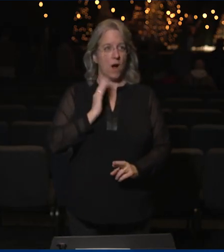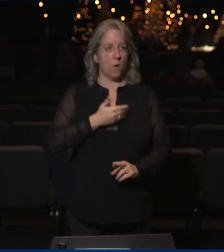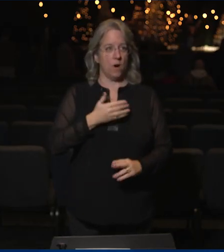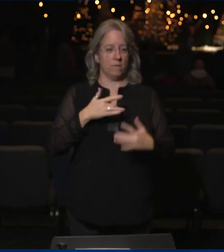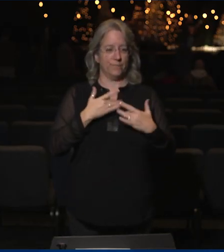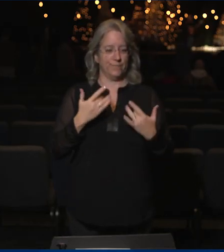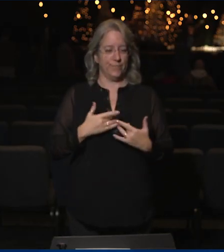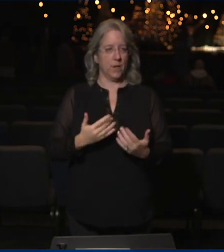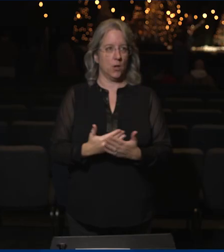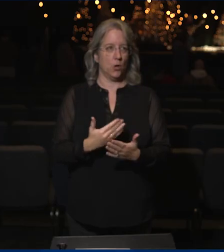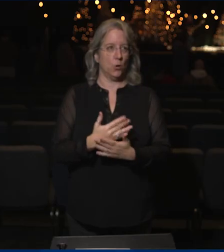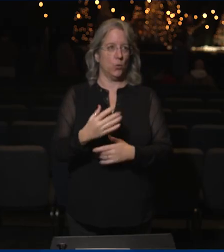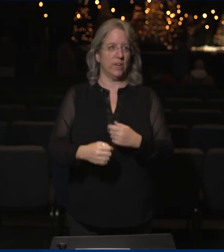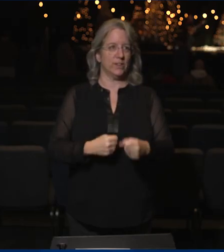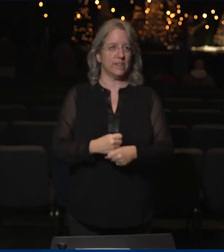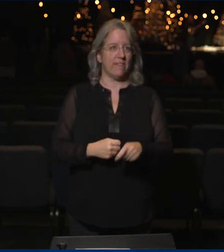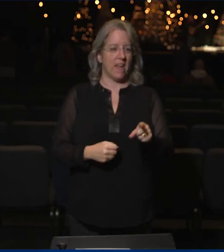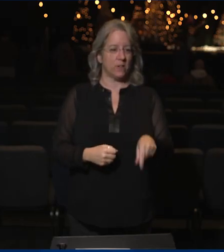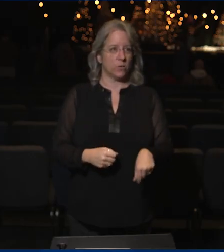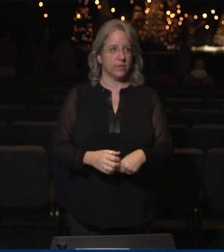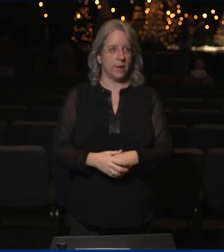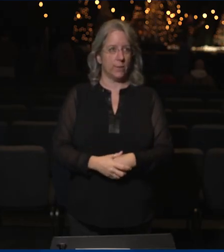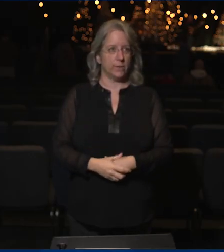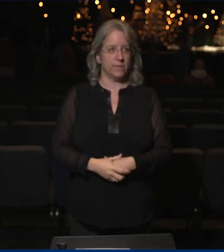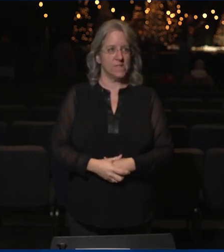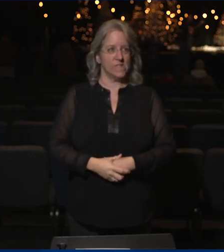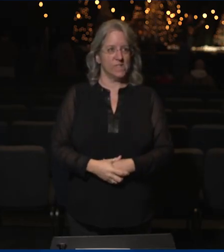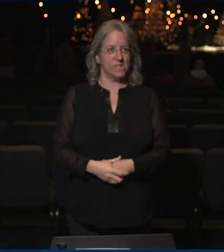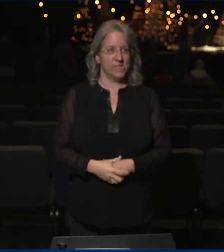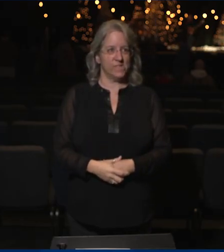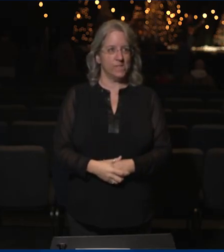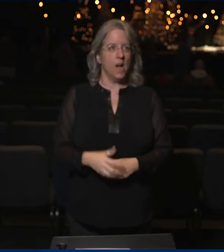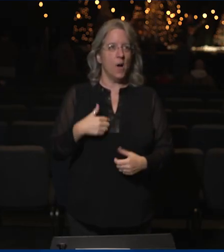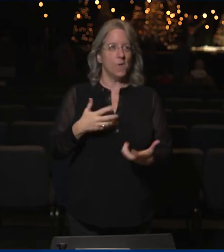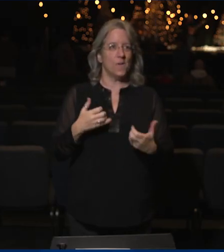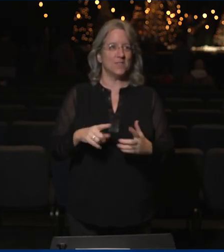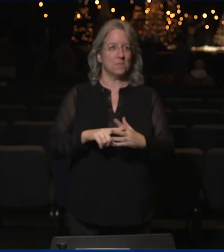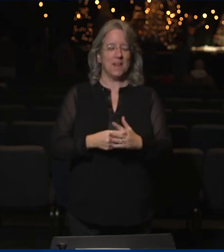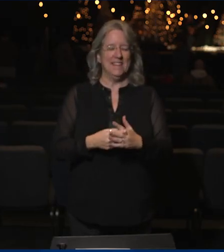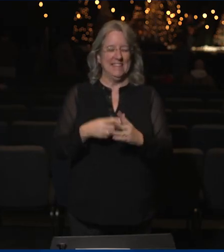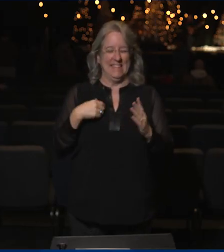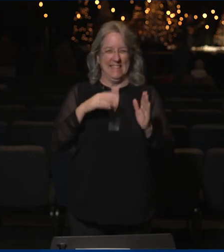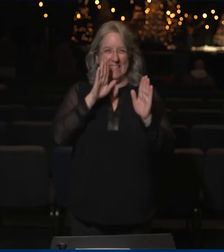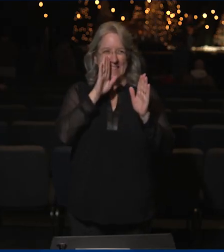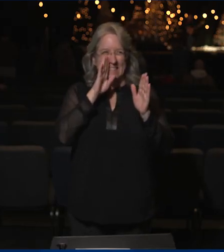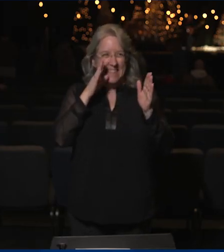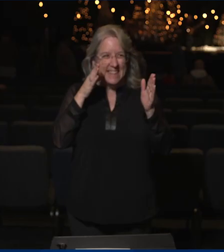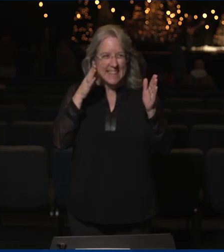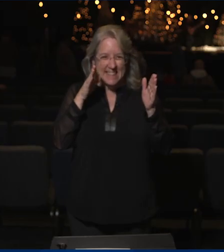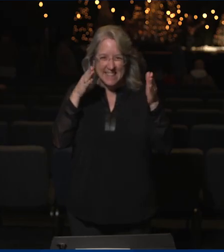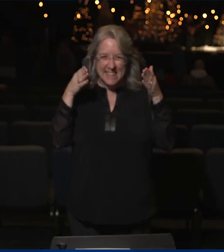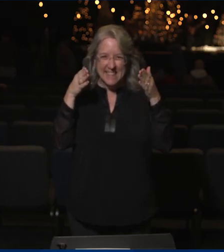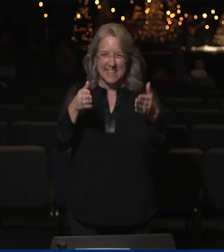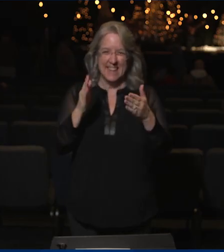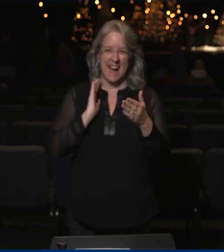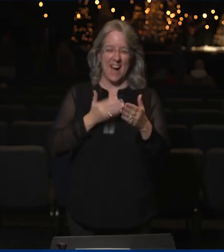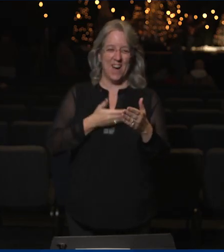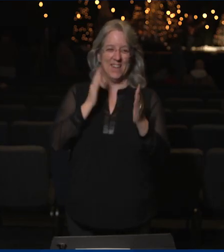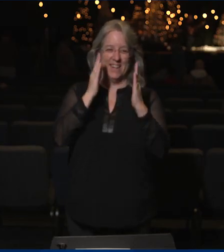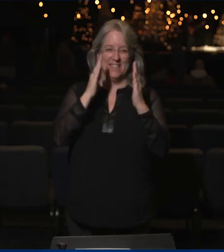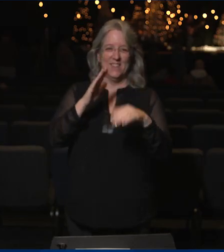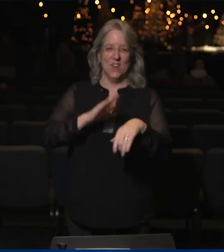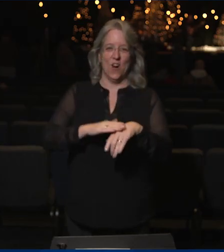to 2024, let's start by centering our attention, our focus on Jesus today. Let's worship Him. Let's welcome His presence